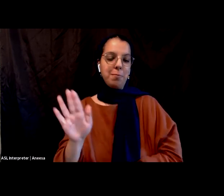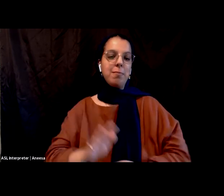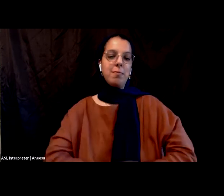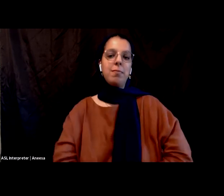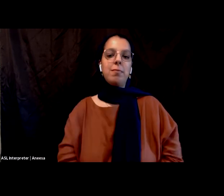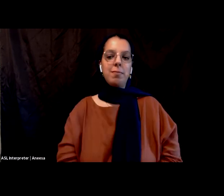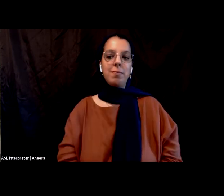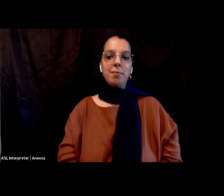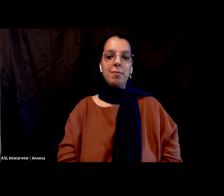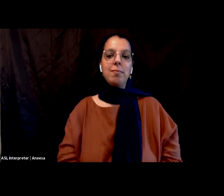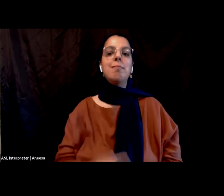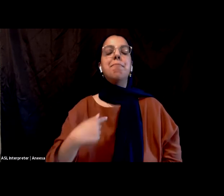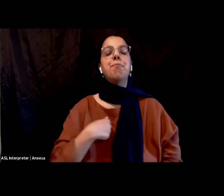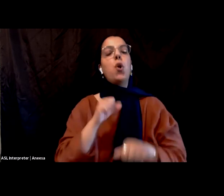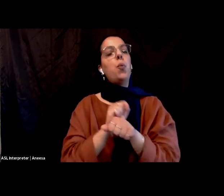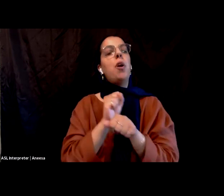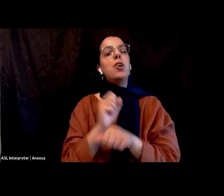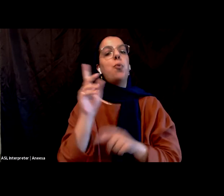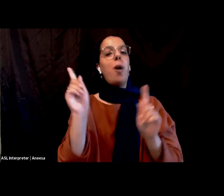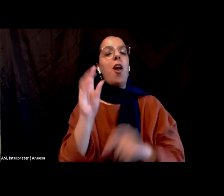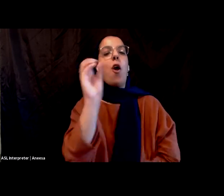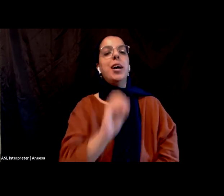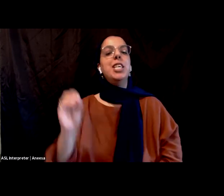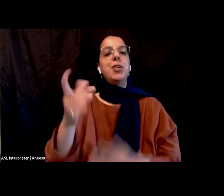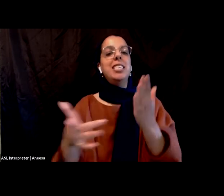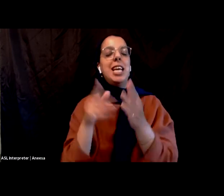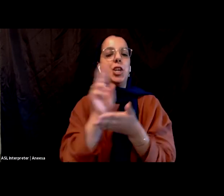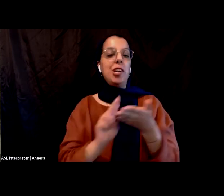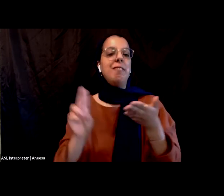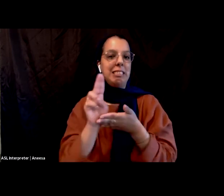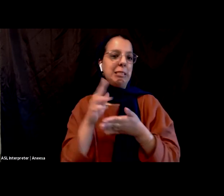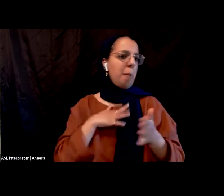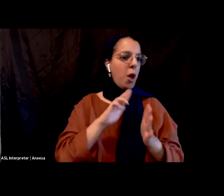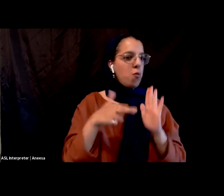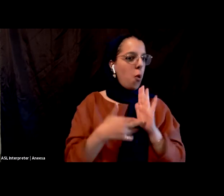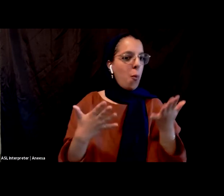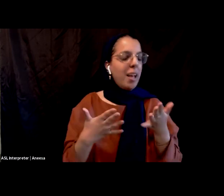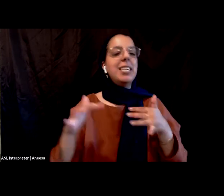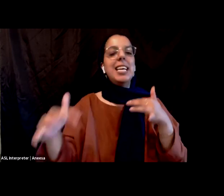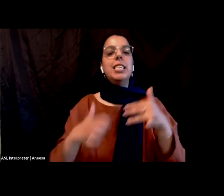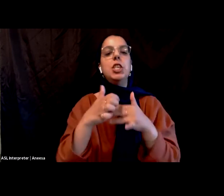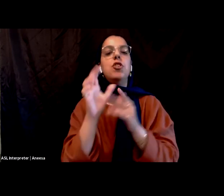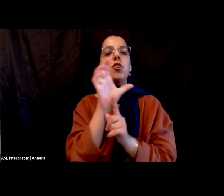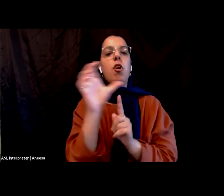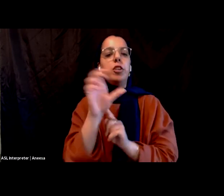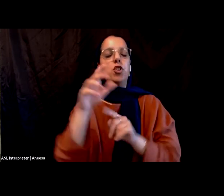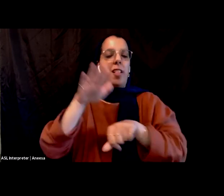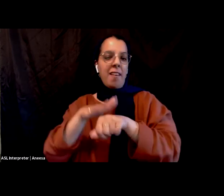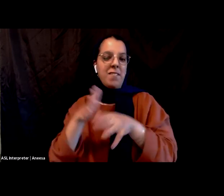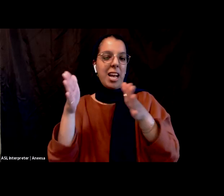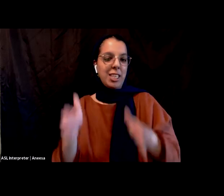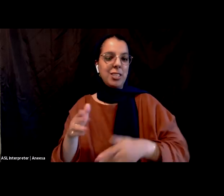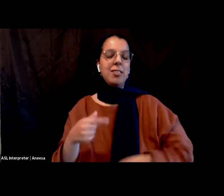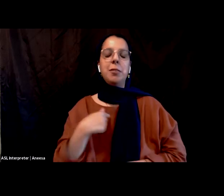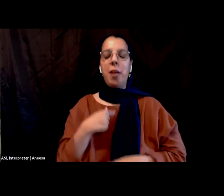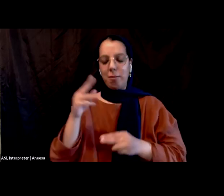I work at Ontario Tech University as the Indigenous Cultural Advisor, and it's my pleasure to do the opening and be the moderator for